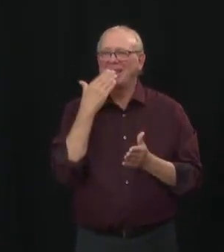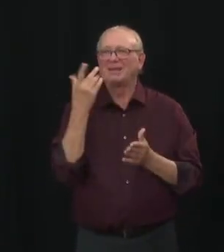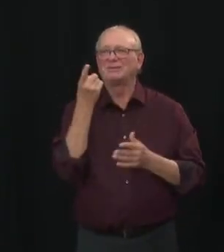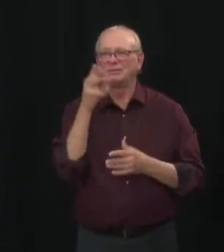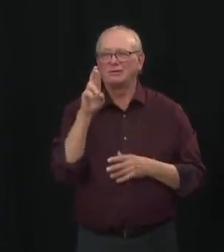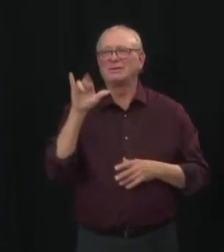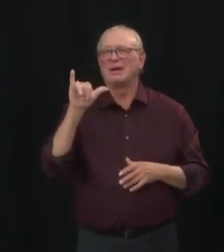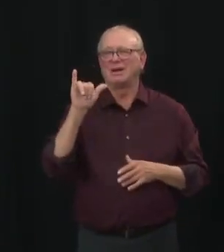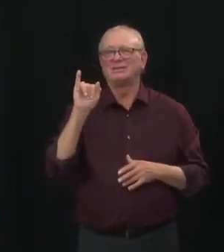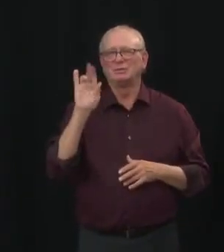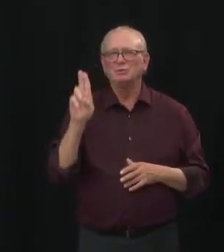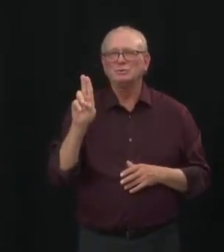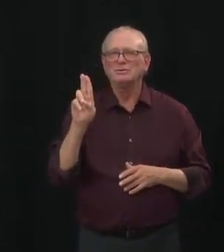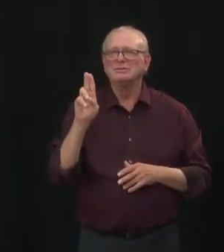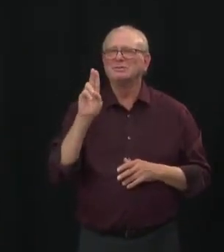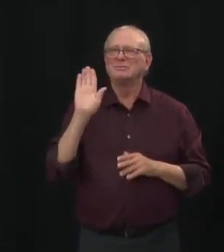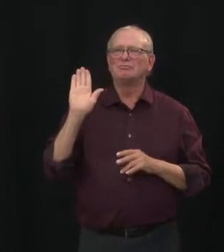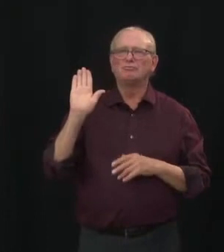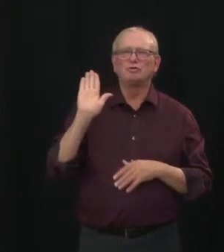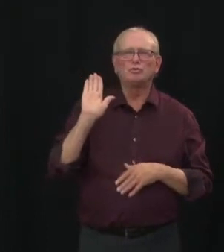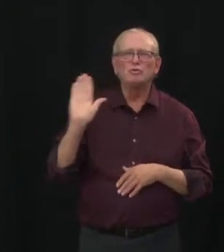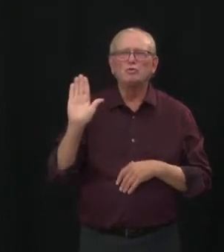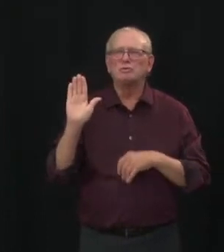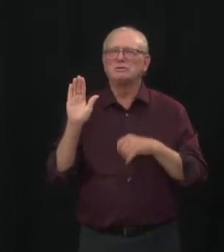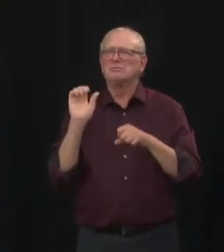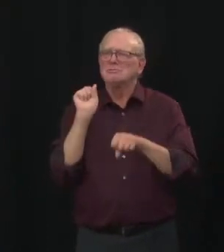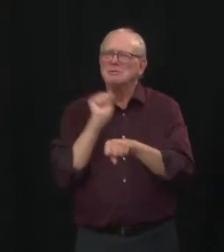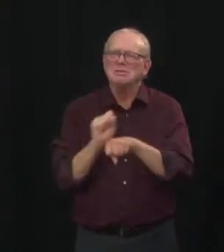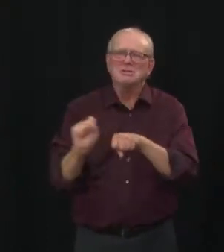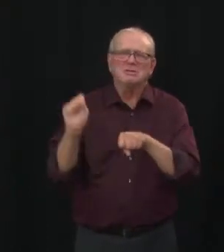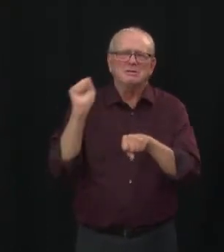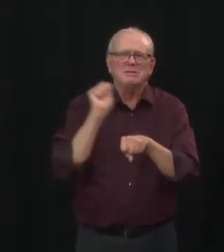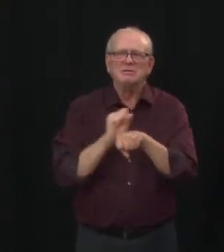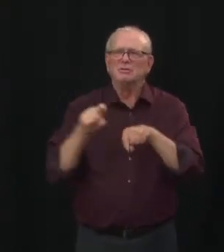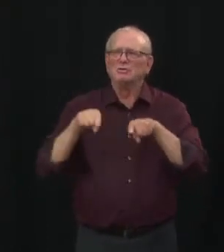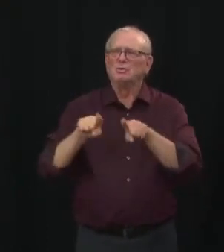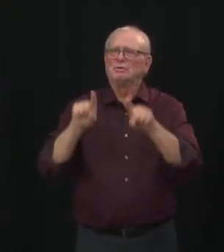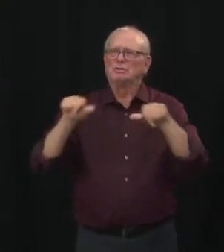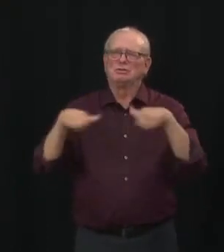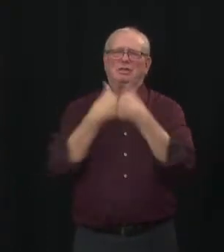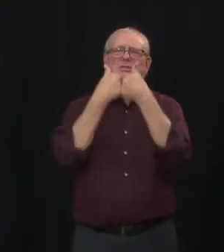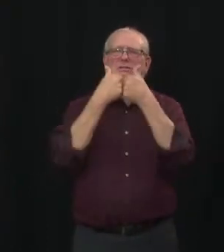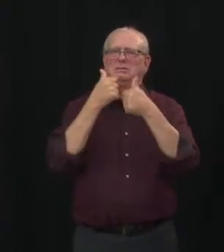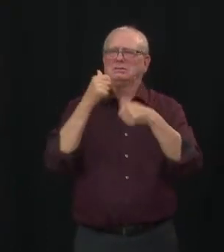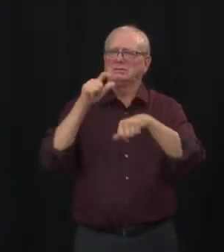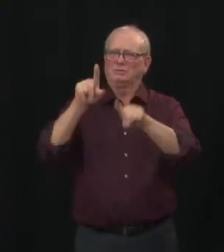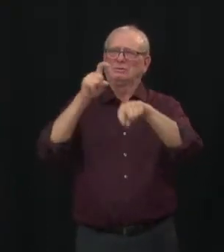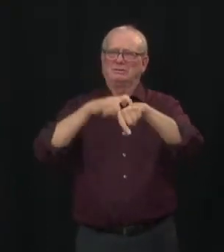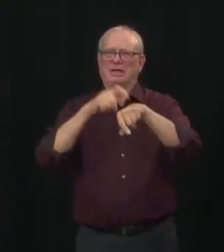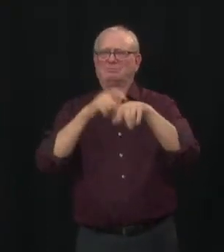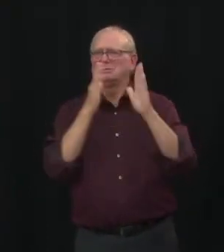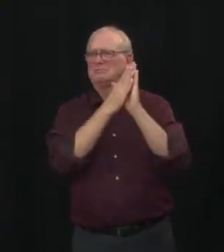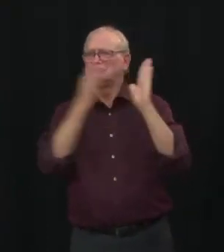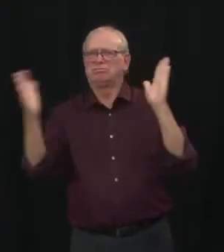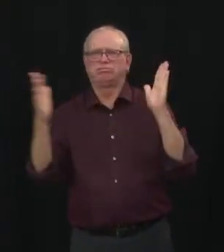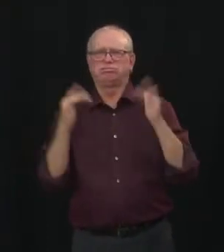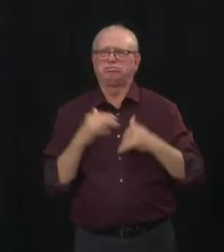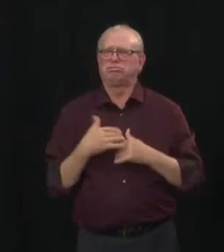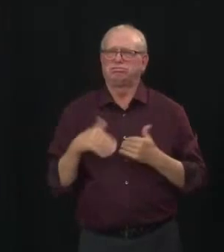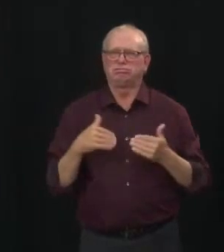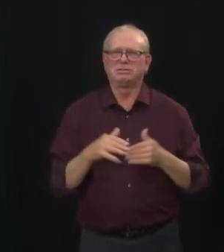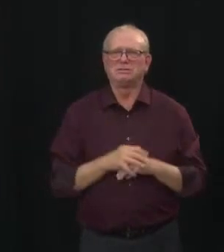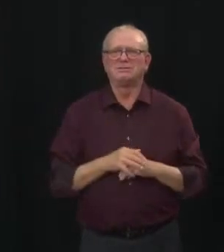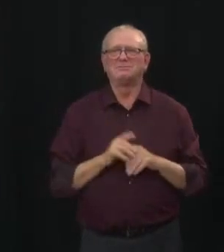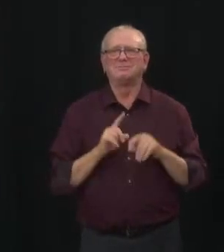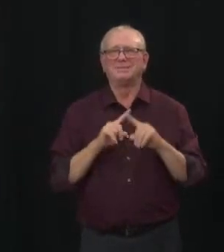very challenging times. No, this is all really about, quite frankly, about timing. We need to do transformation over